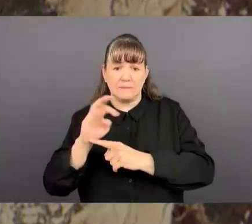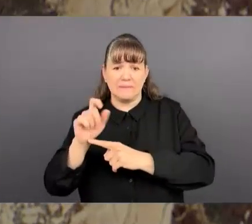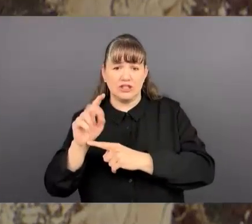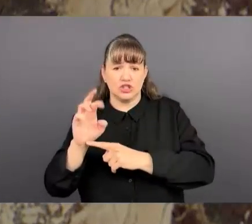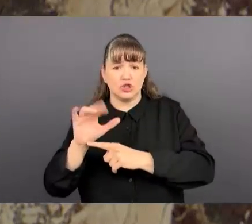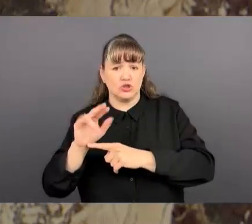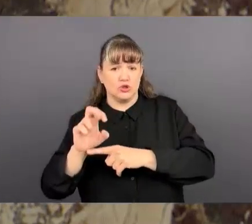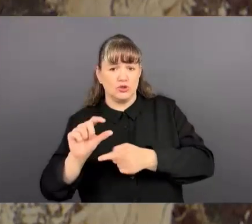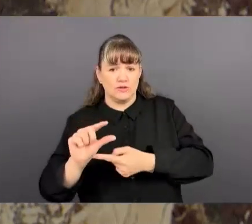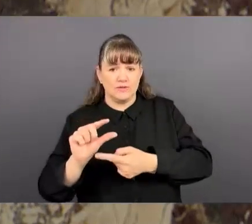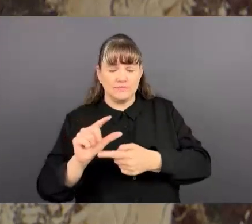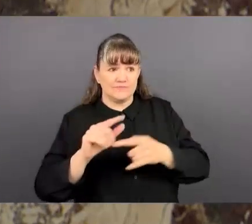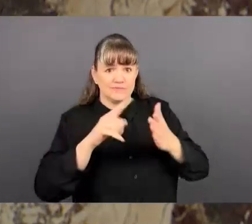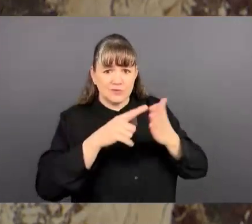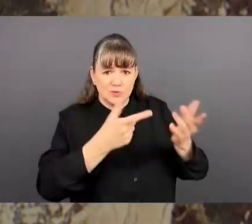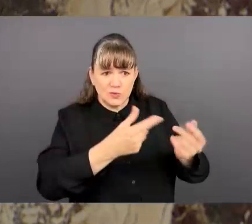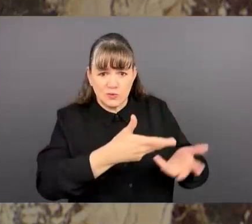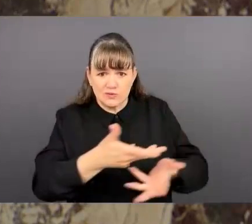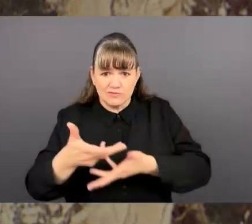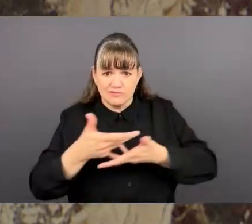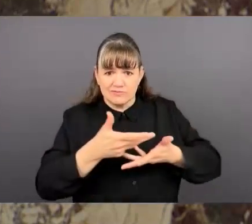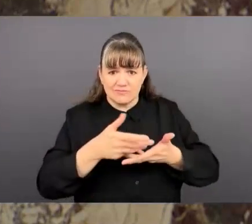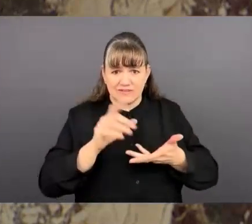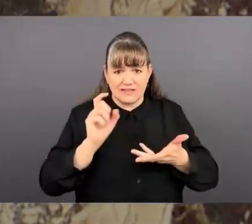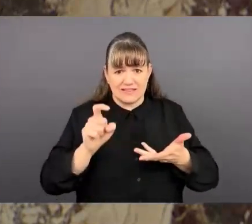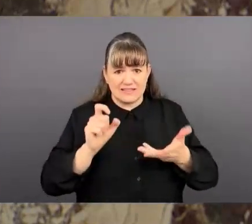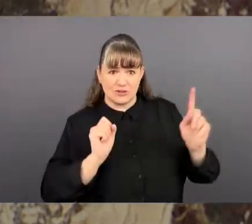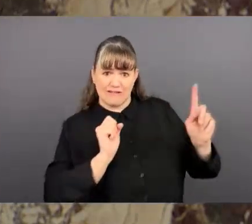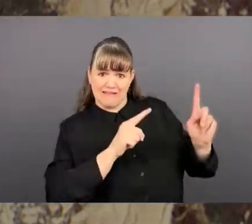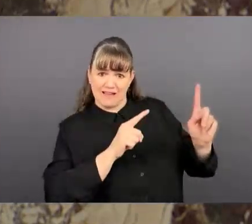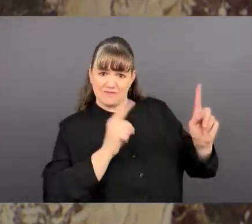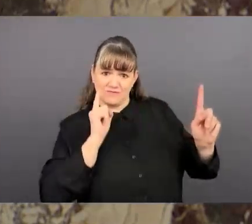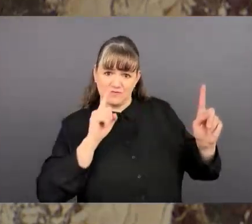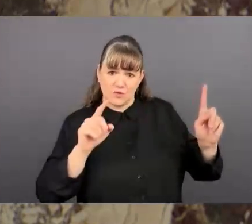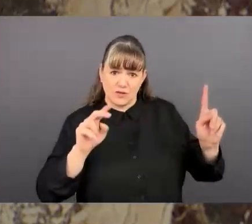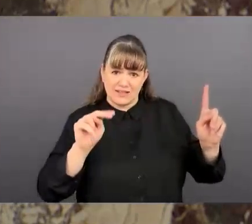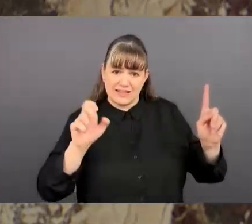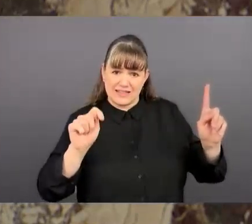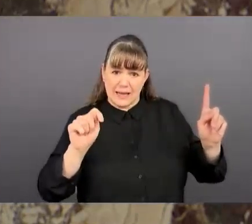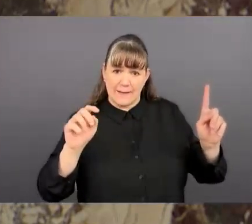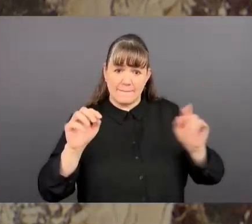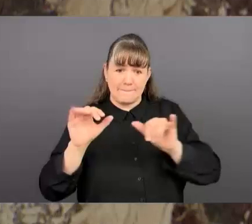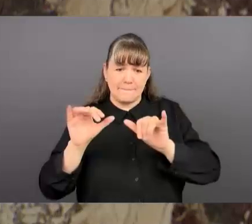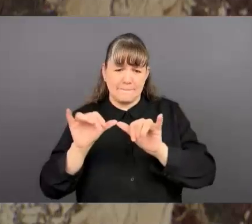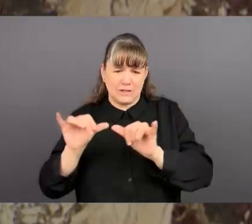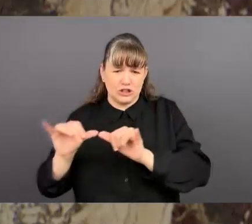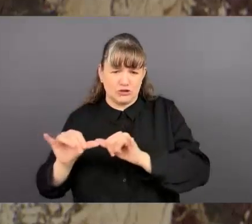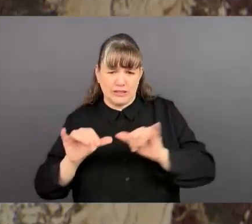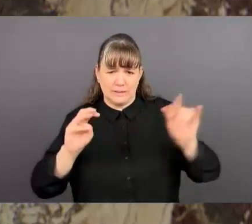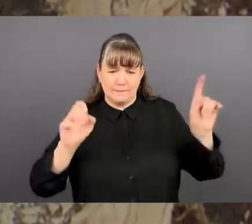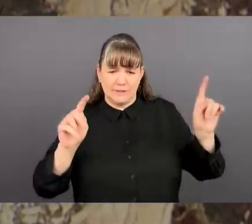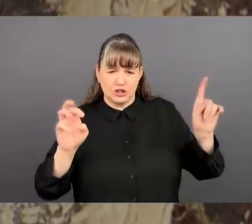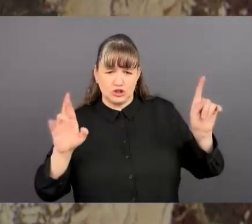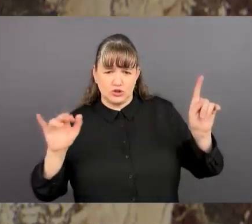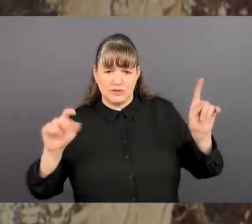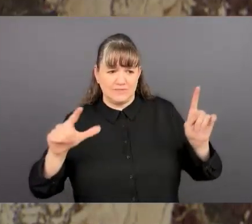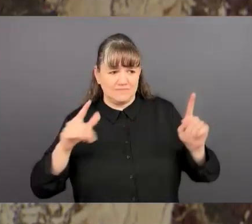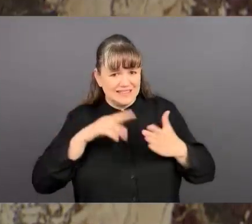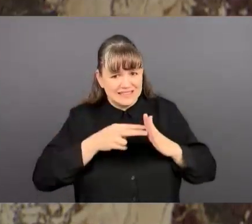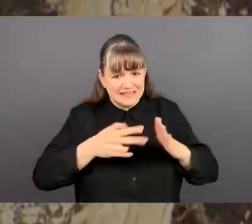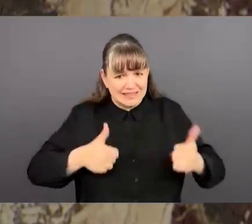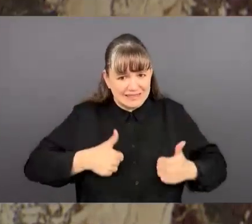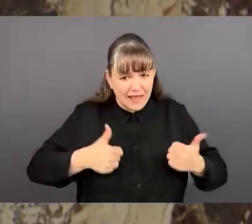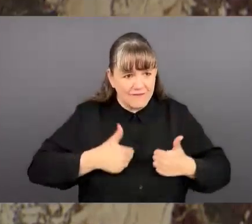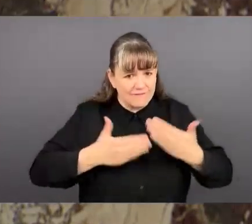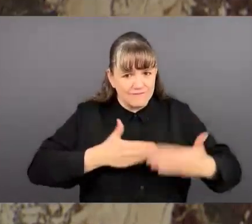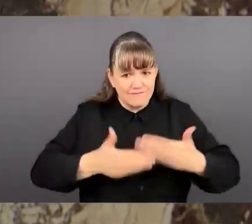that net metering remains viable in this province, and will he provide the necessary long-term policy protection that small-scale energy